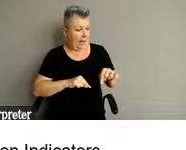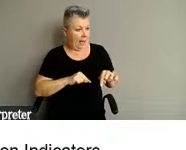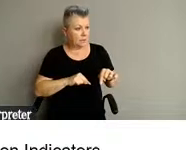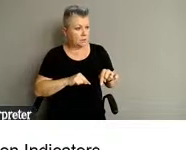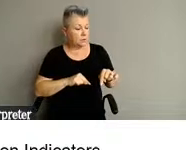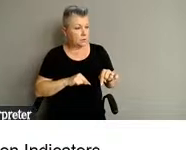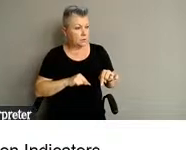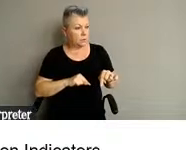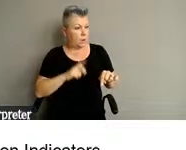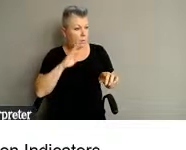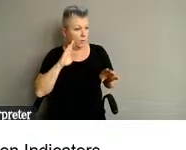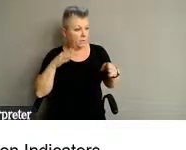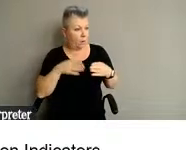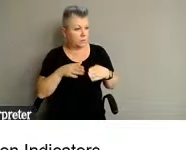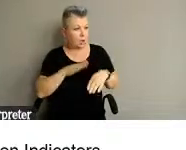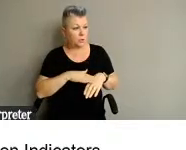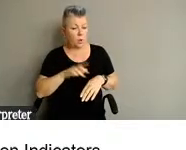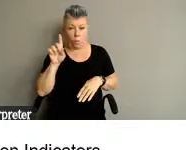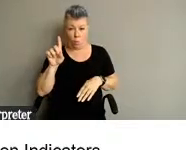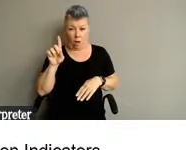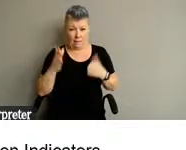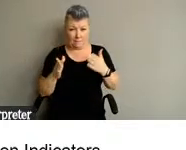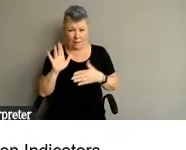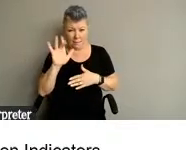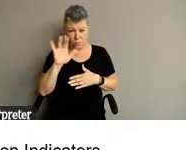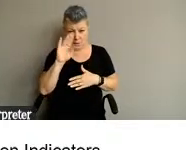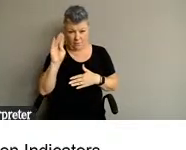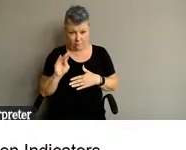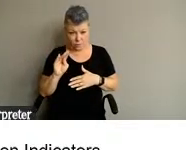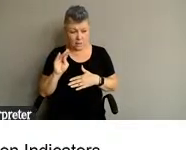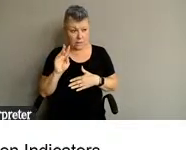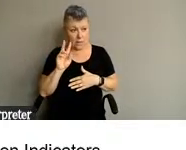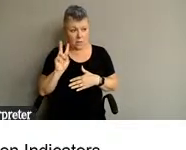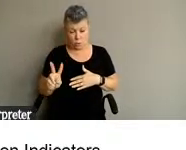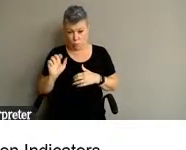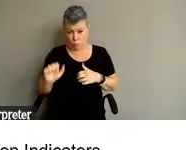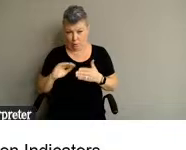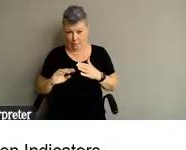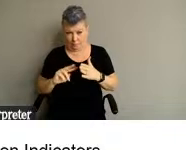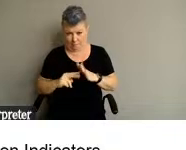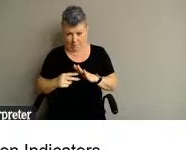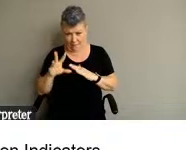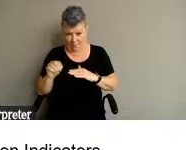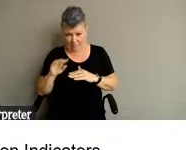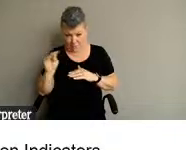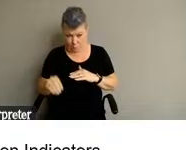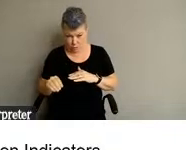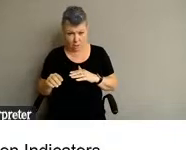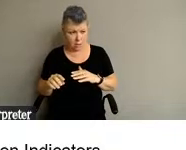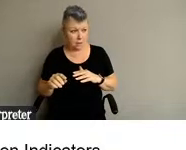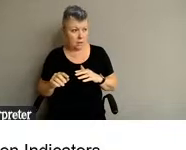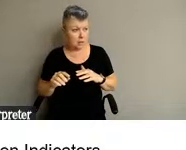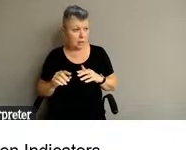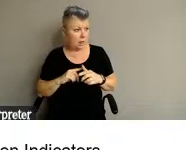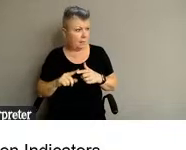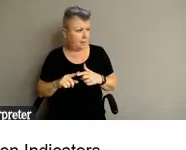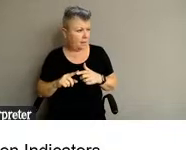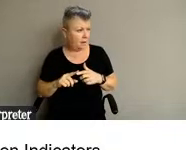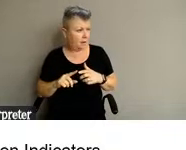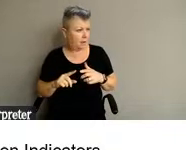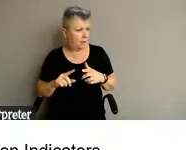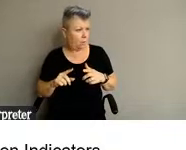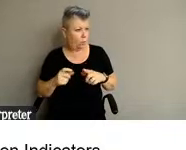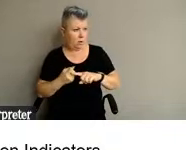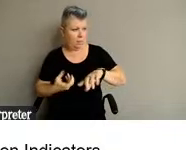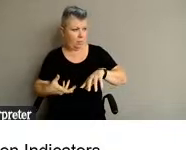second ago, so one could be something like 25% implemented, two could be 50% this way, and then we do the 11